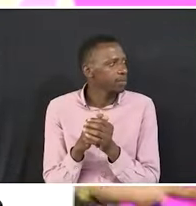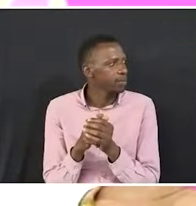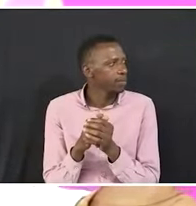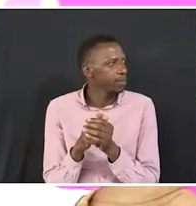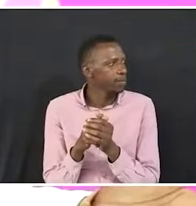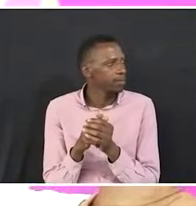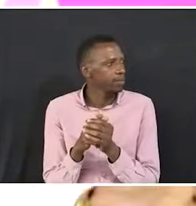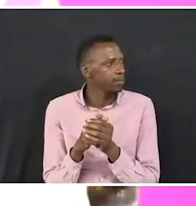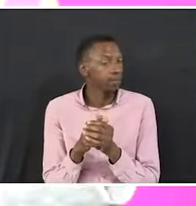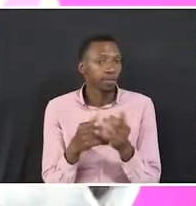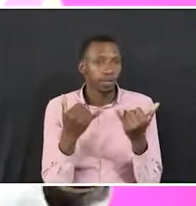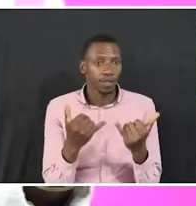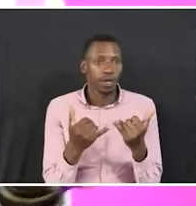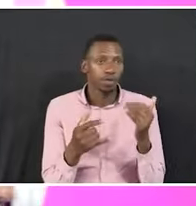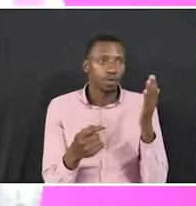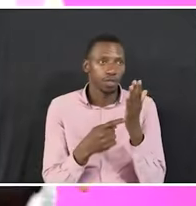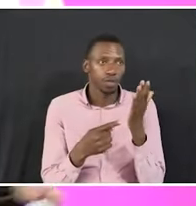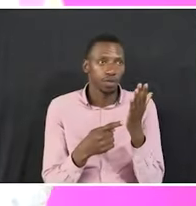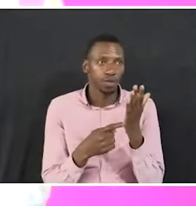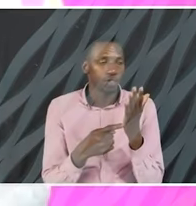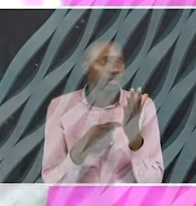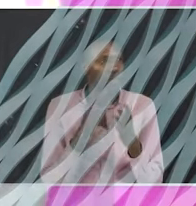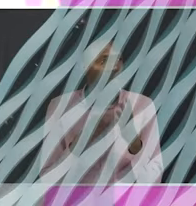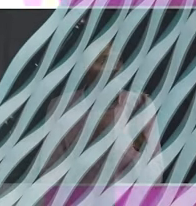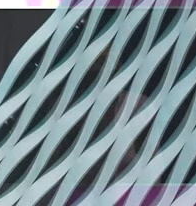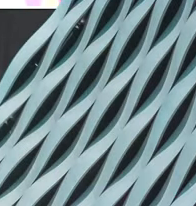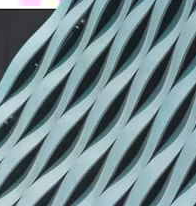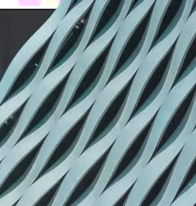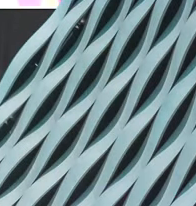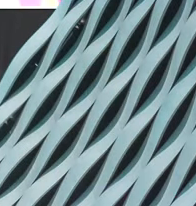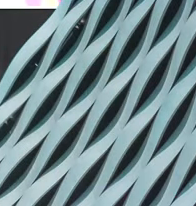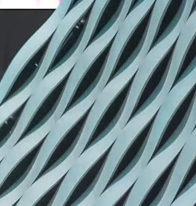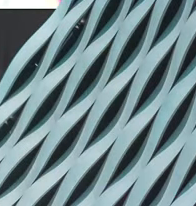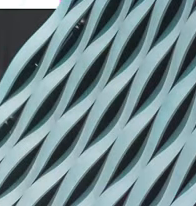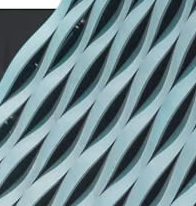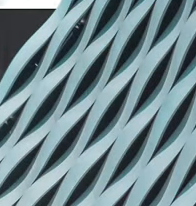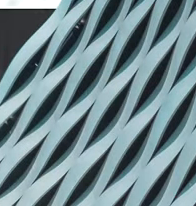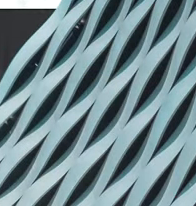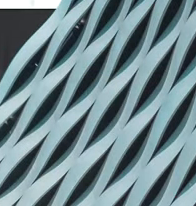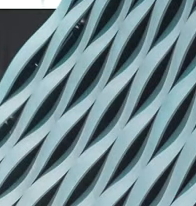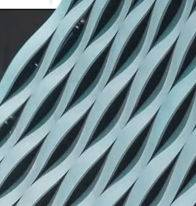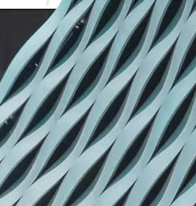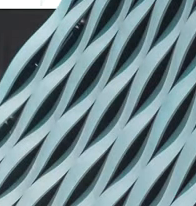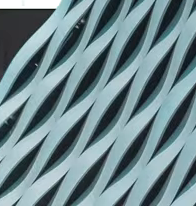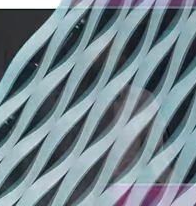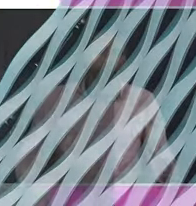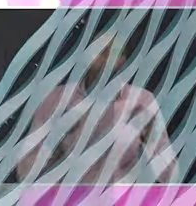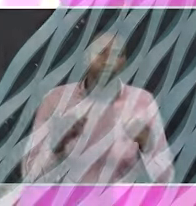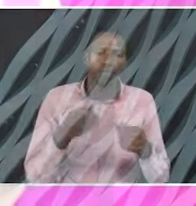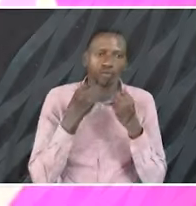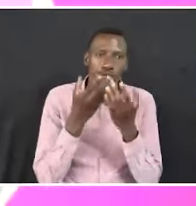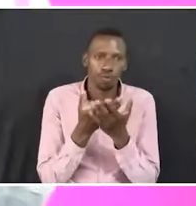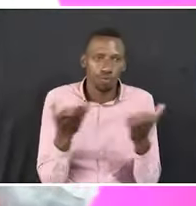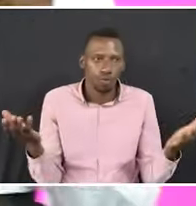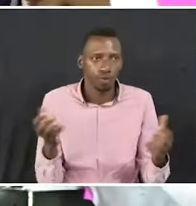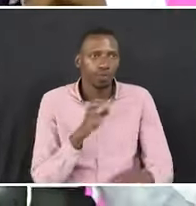We're in the technology world. What is it, maybe? Well, I want to let you this afternoon that energy drinks